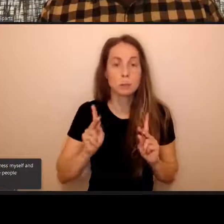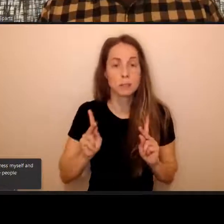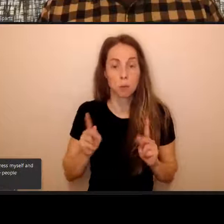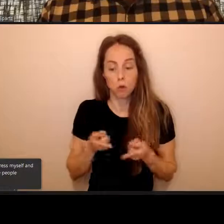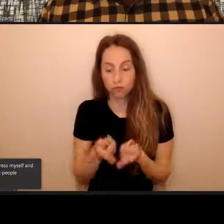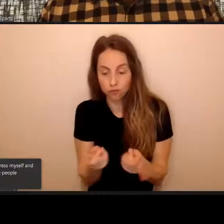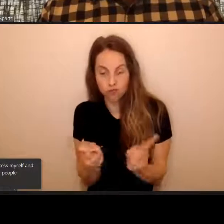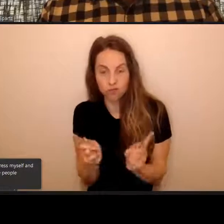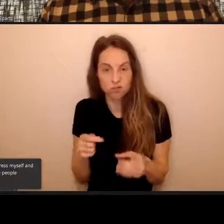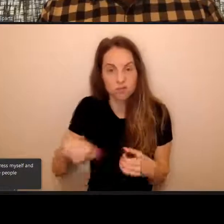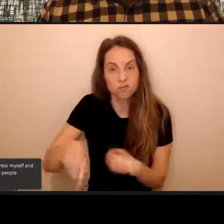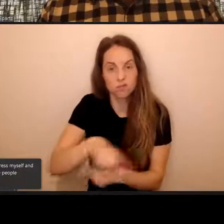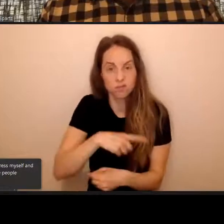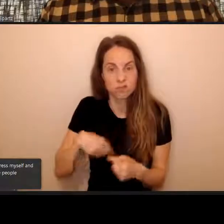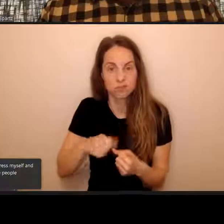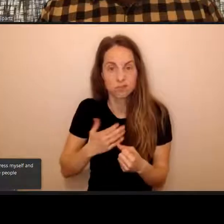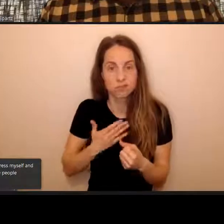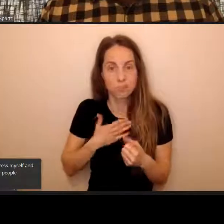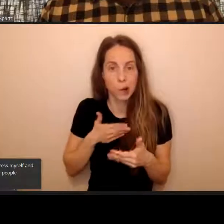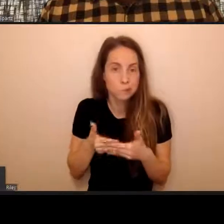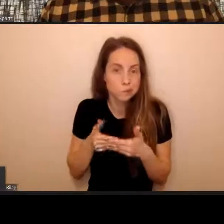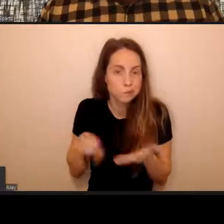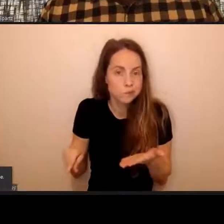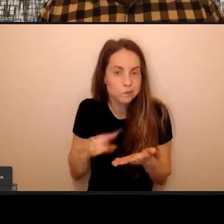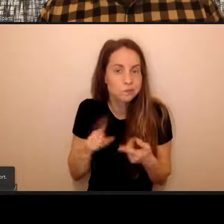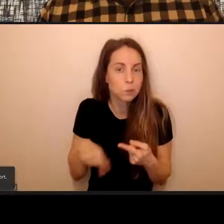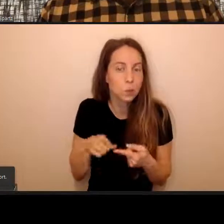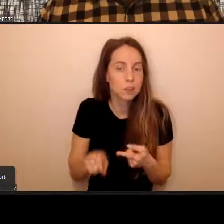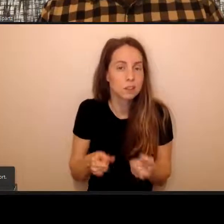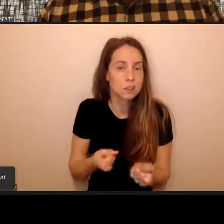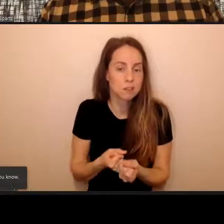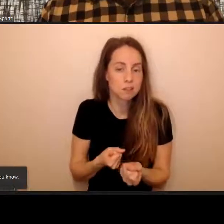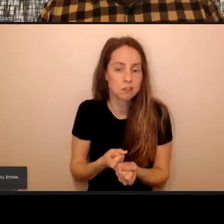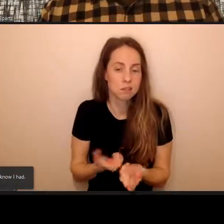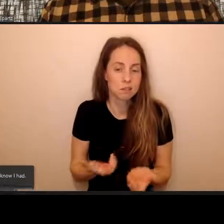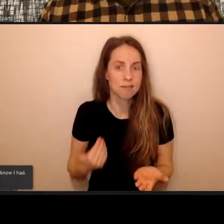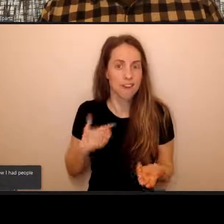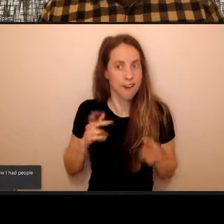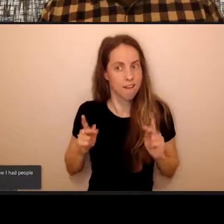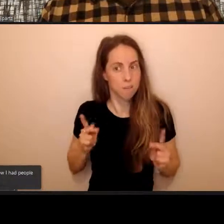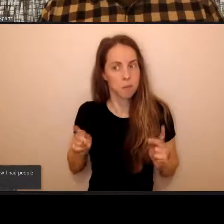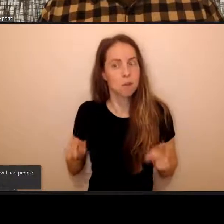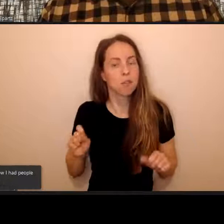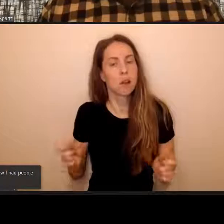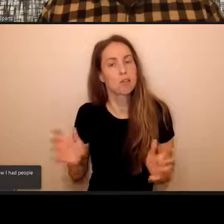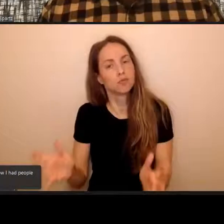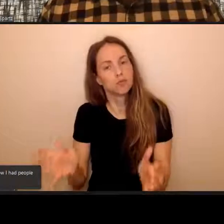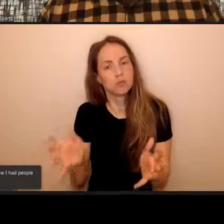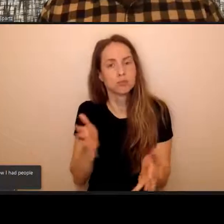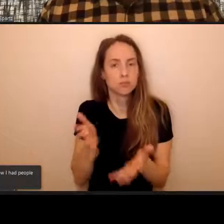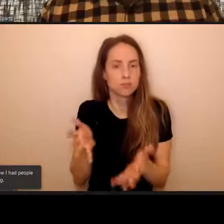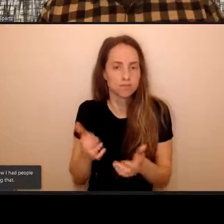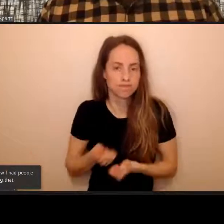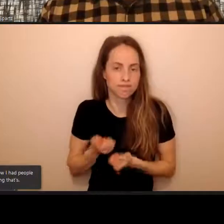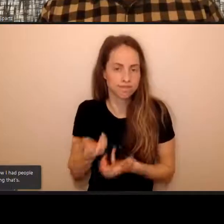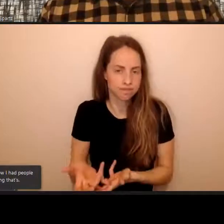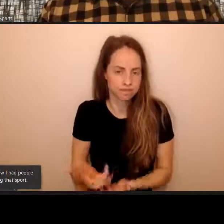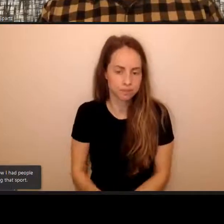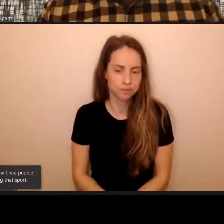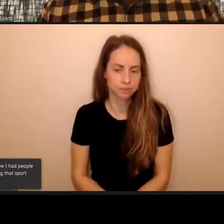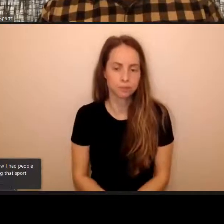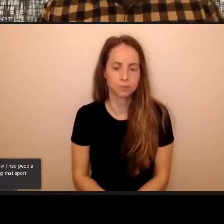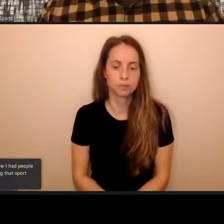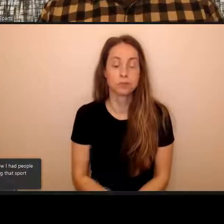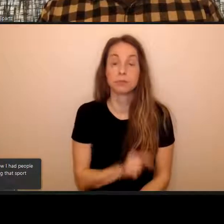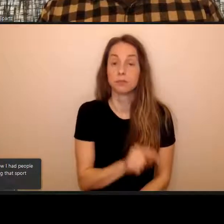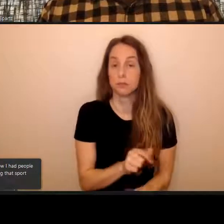me. When I needed support, I had people that I could talk to. The other thing that sport did